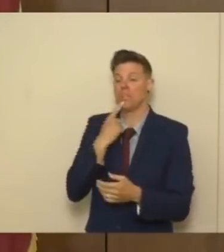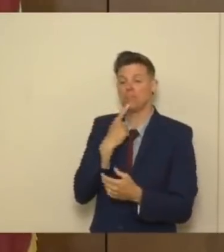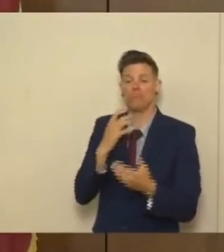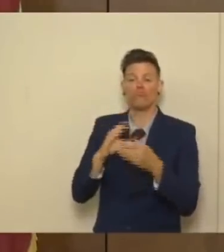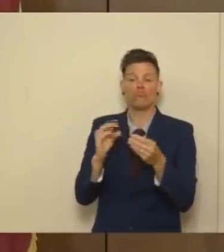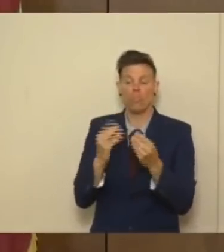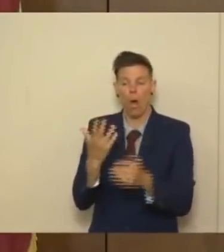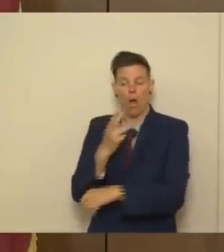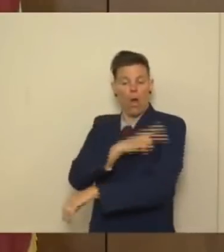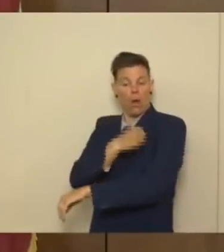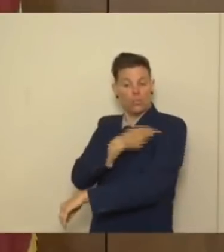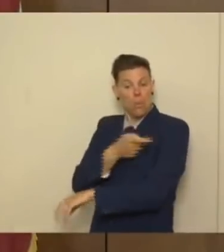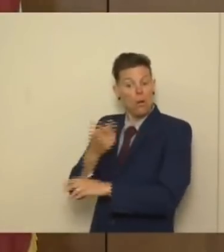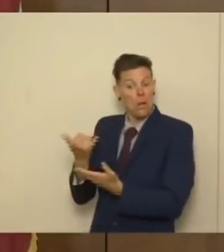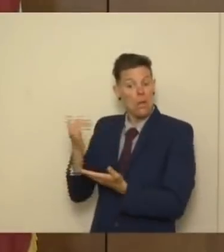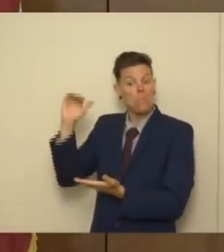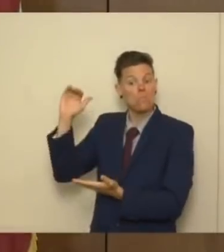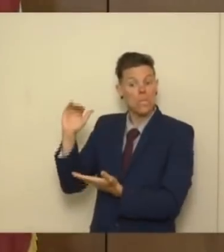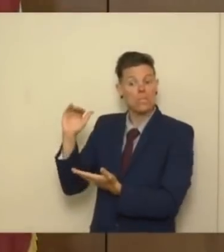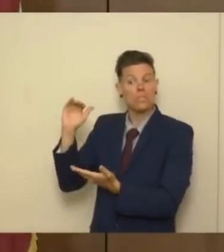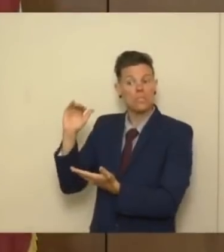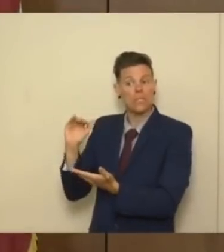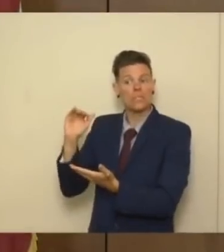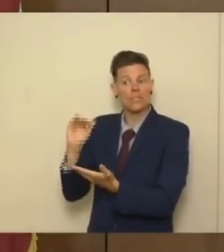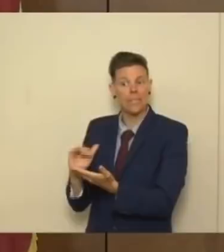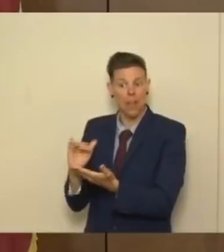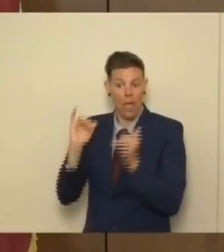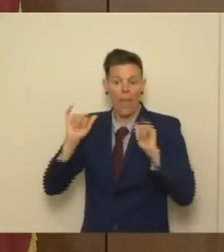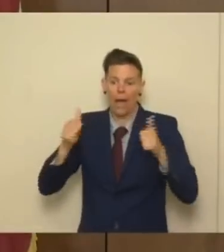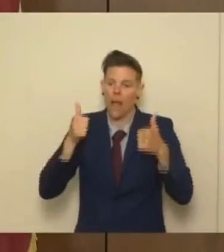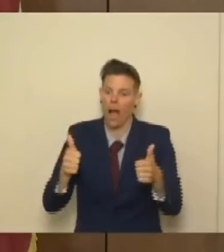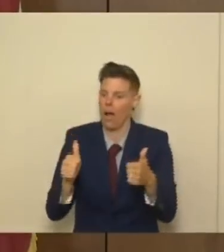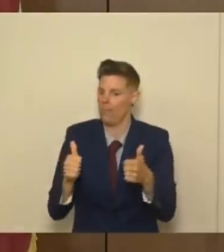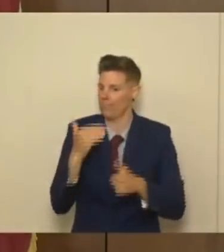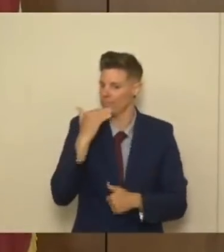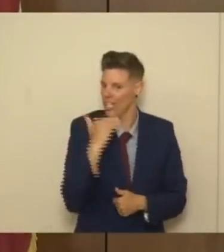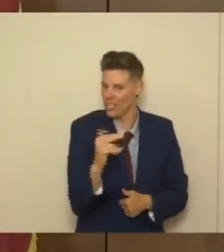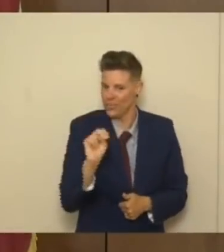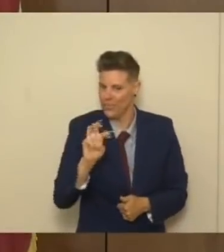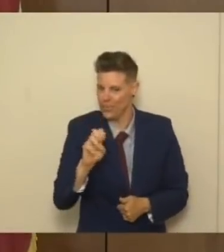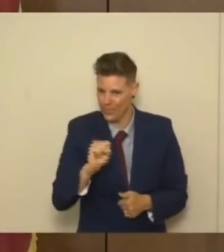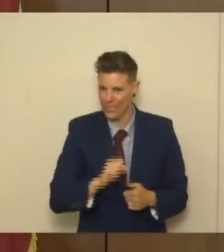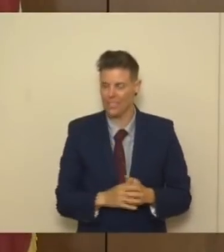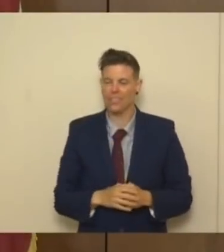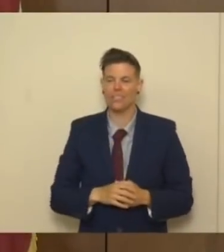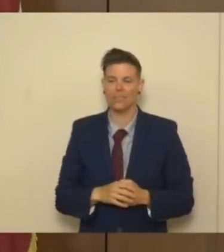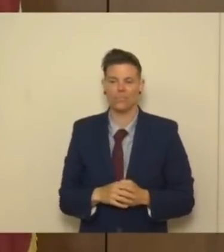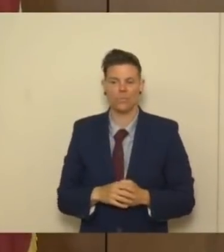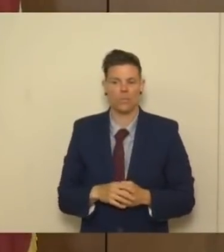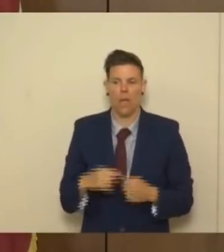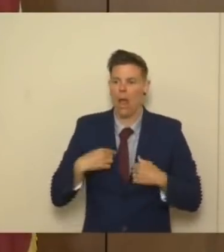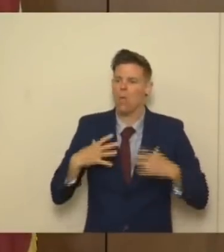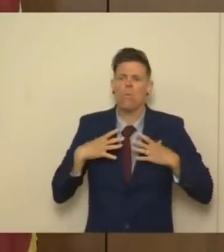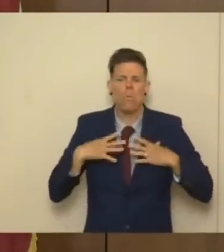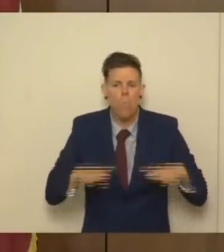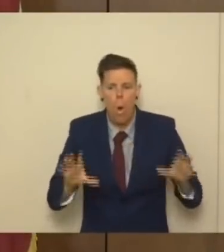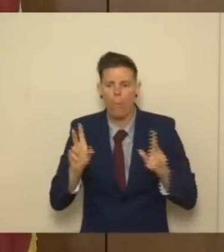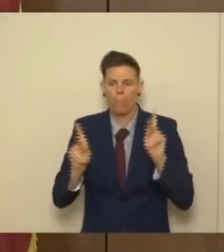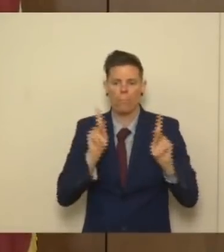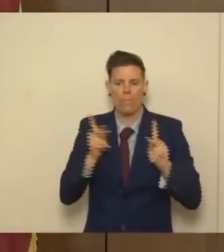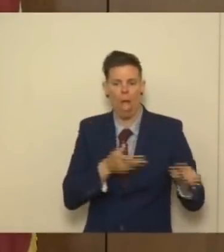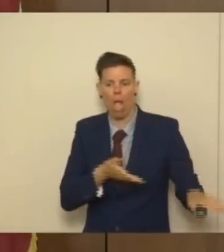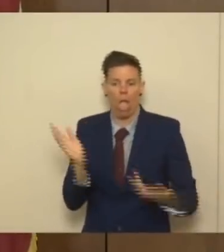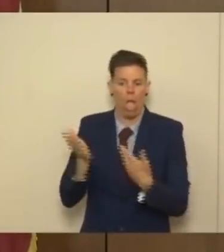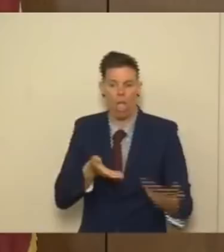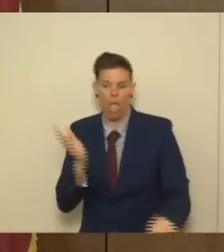in the hospital for COVID. This is good news. I don't want people in the hospital. Hospitals don't